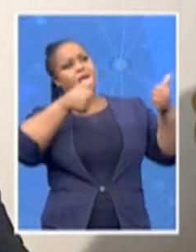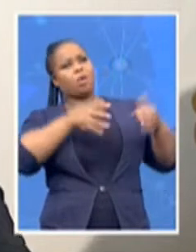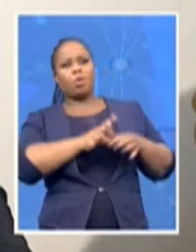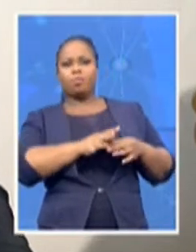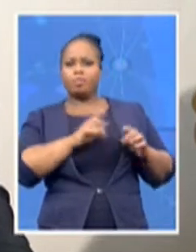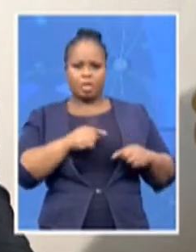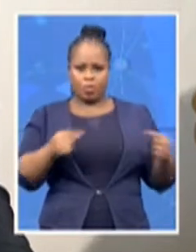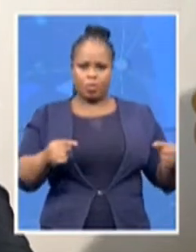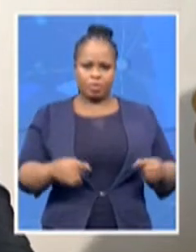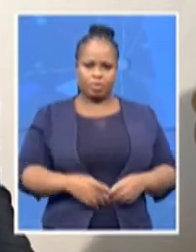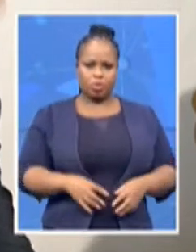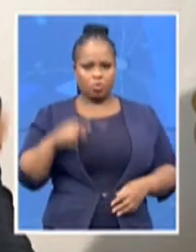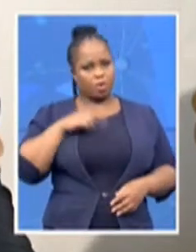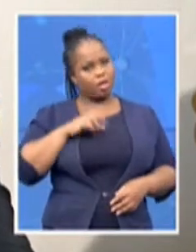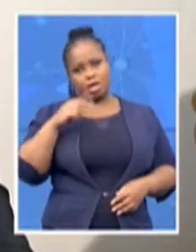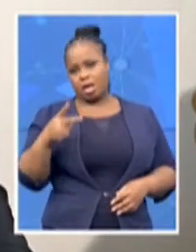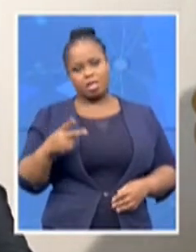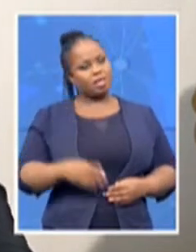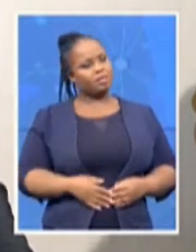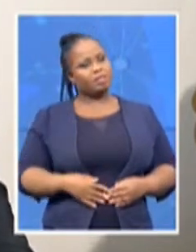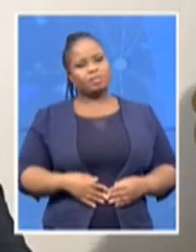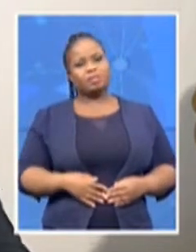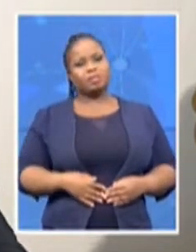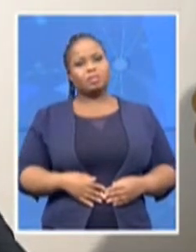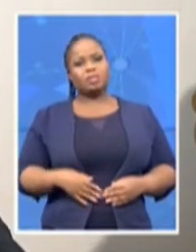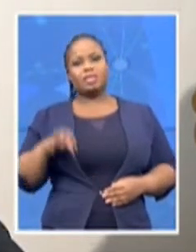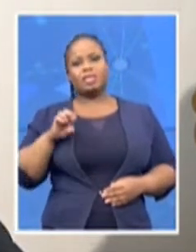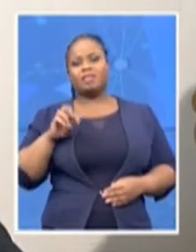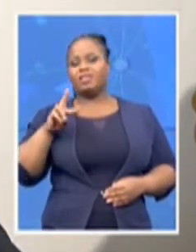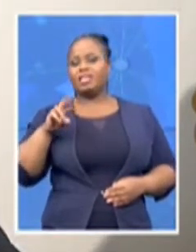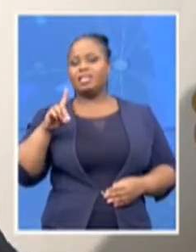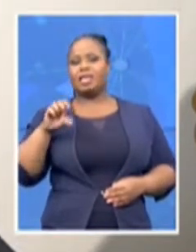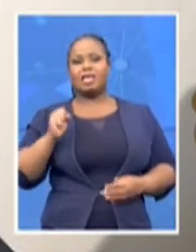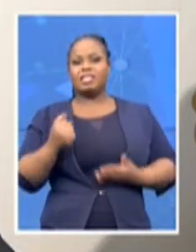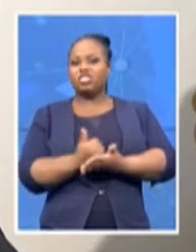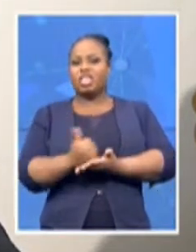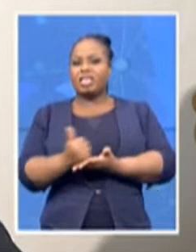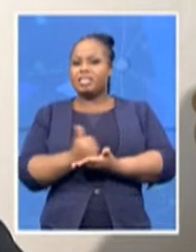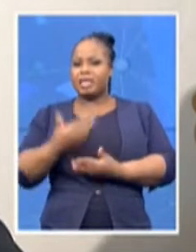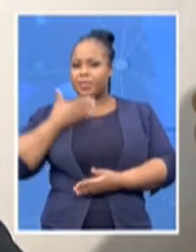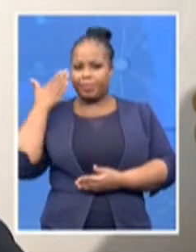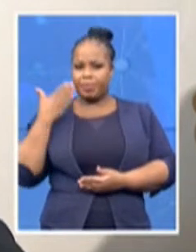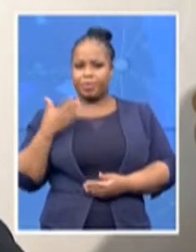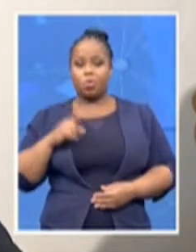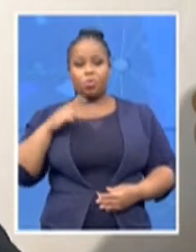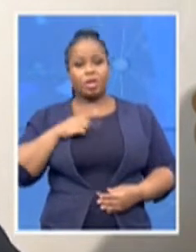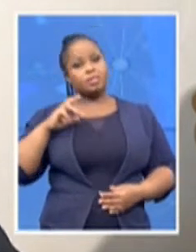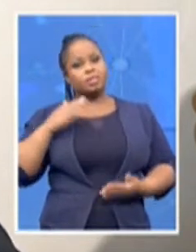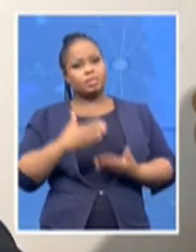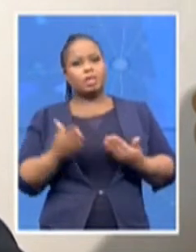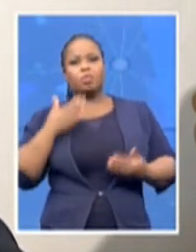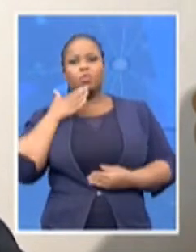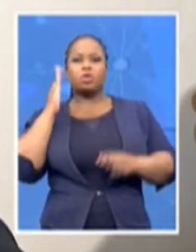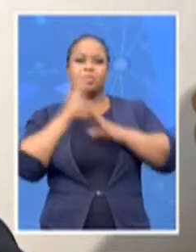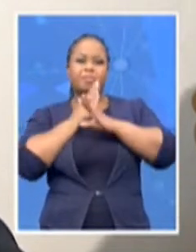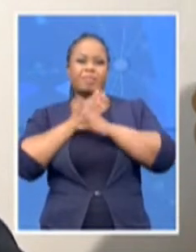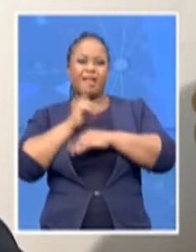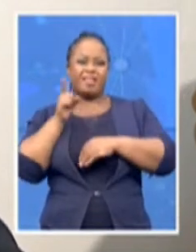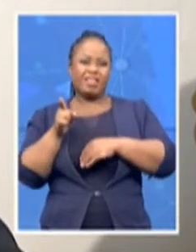the EVDS, because especially those who came from private. So I can say indeed,